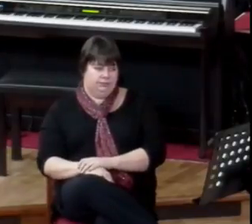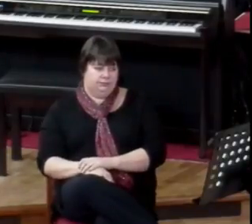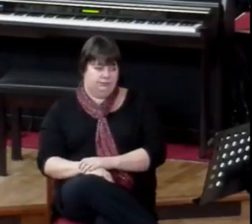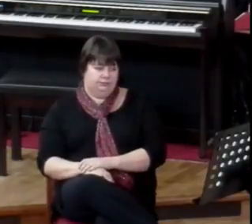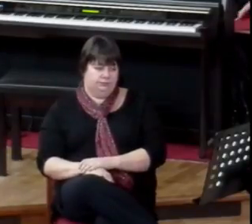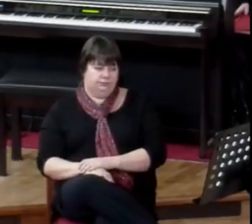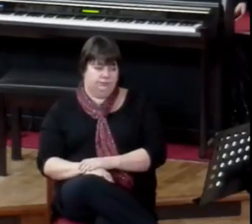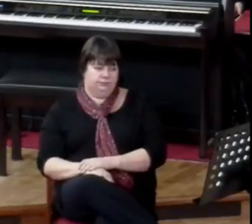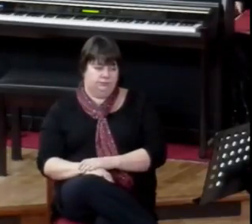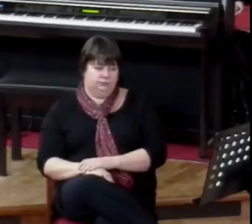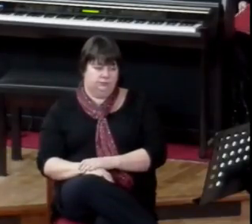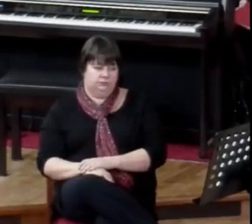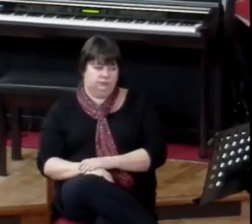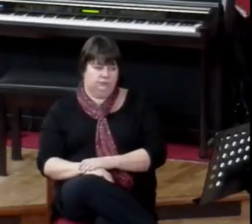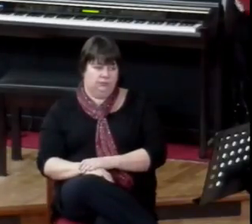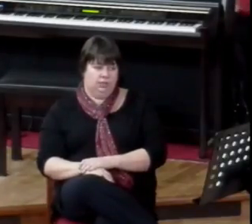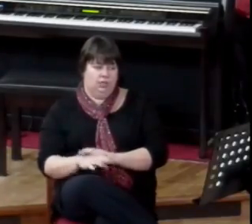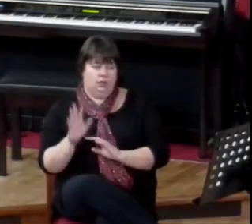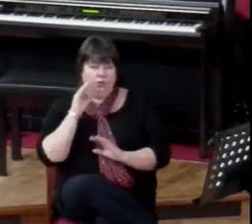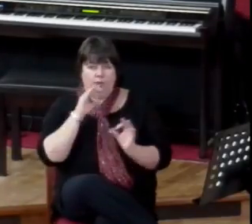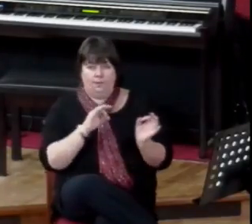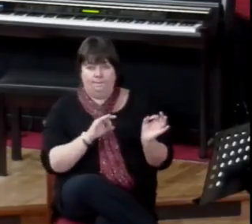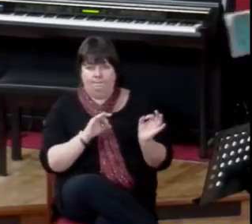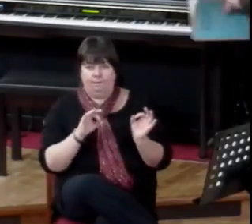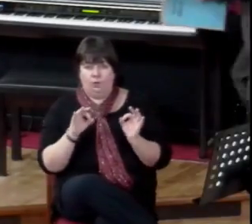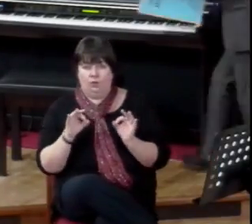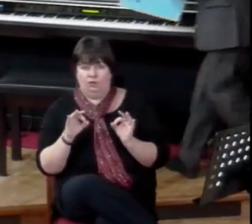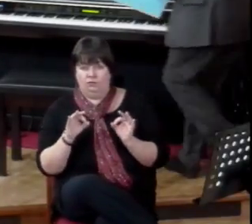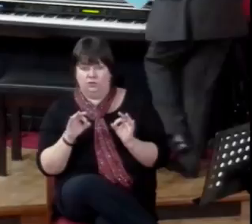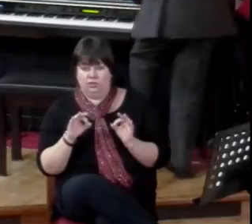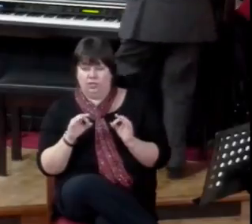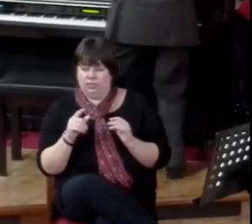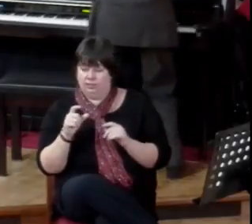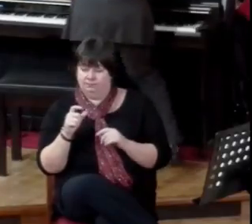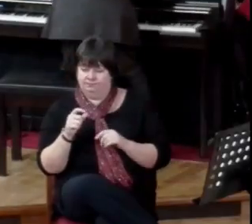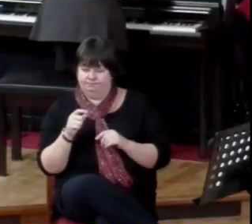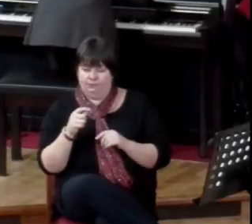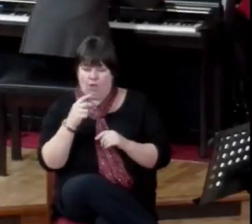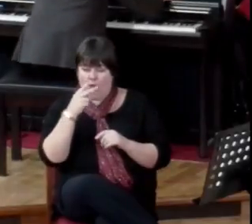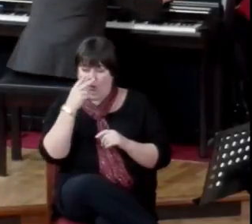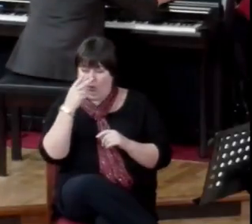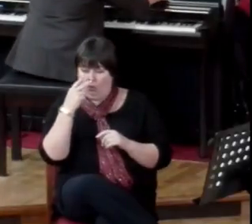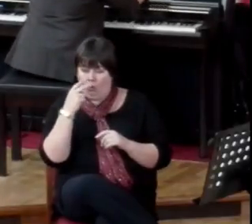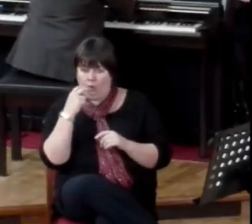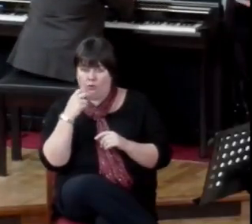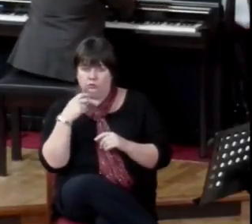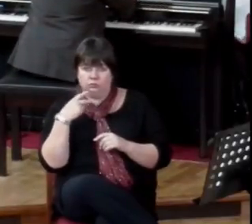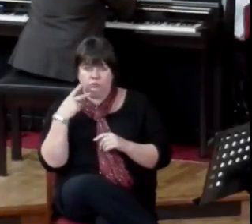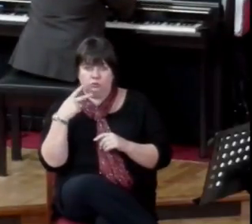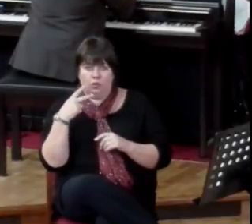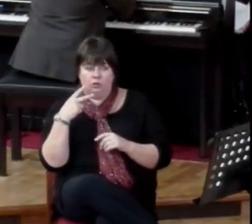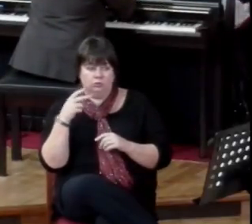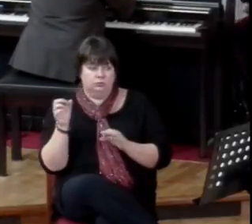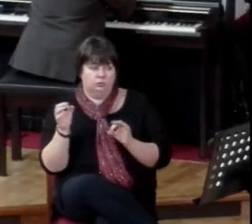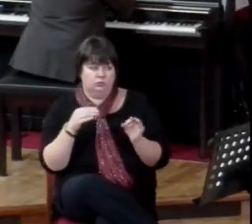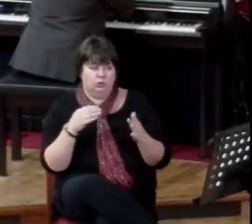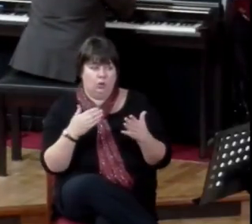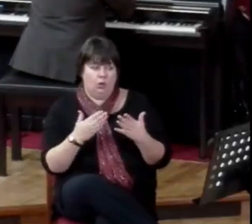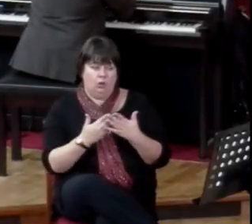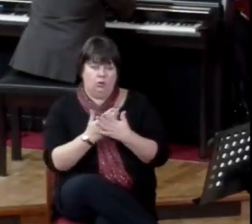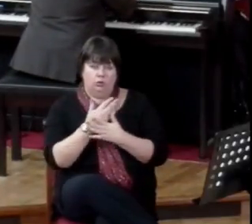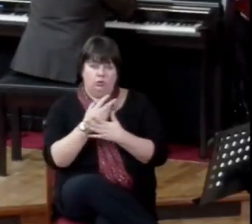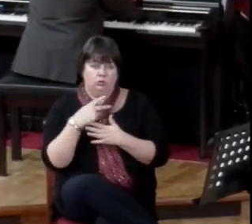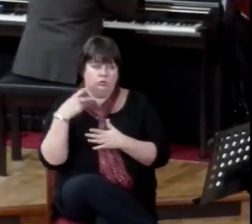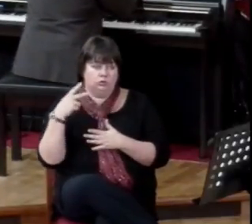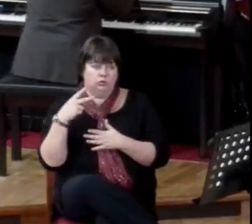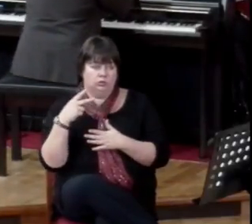So we move from singing a pretty traditional psalm to a fairly modern song by Phil Lawson Johnson.